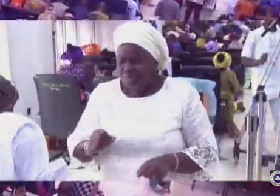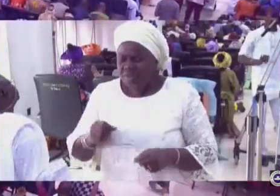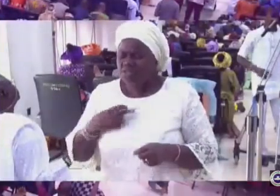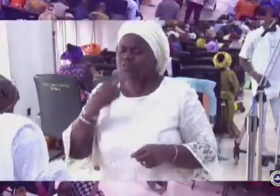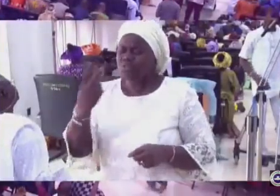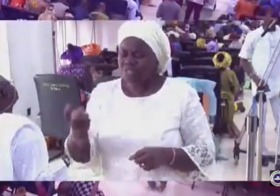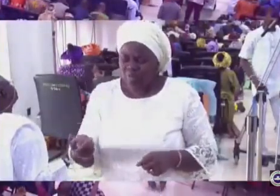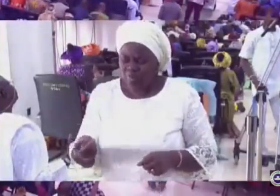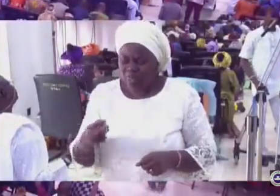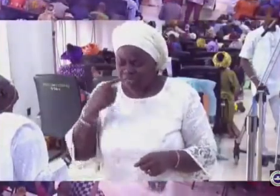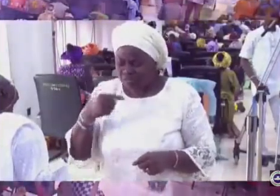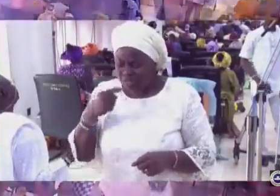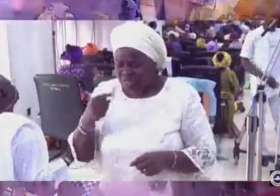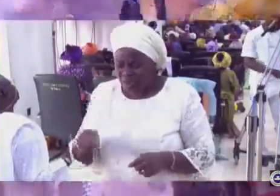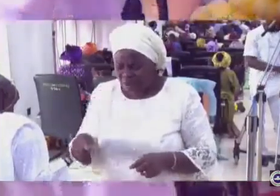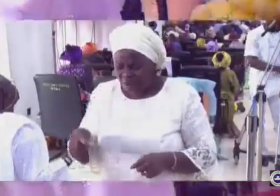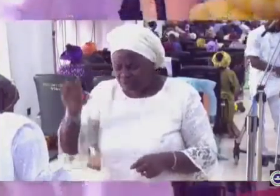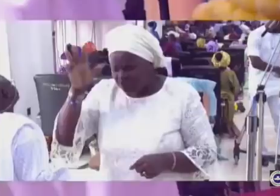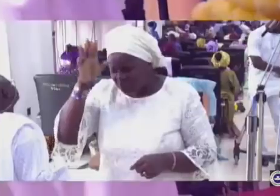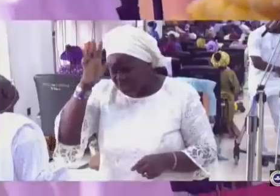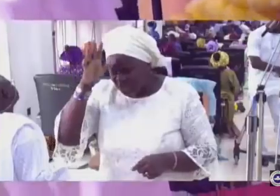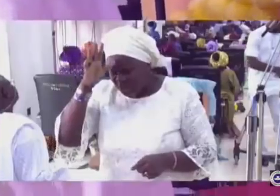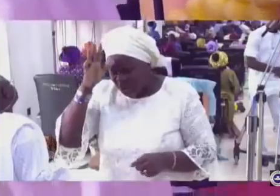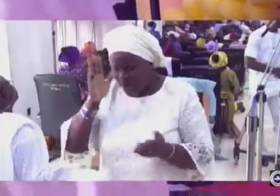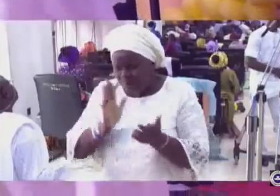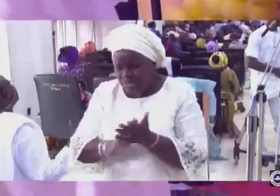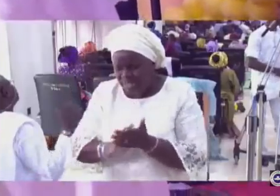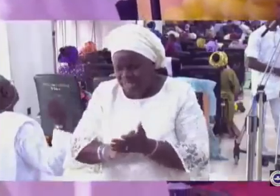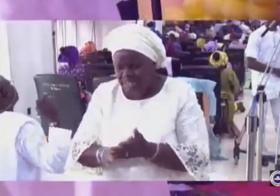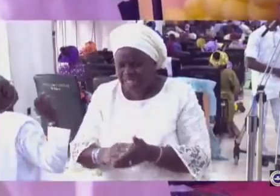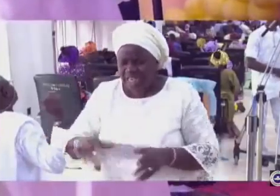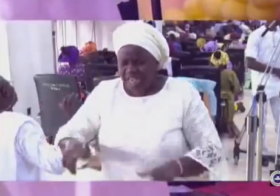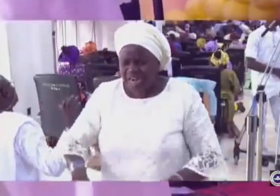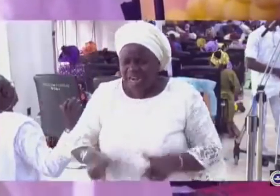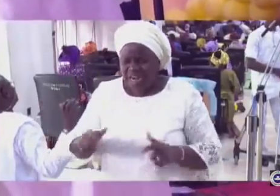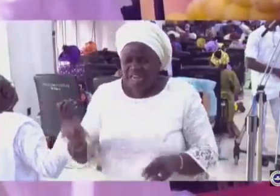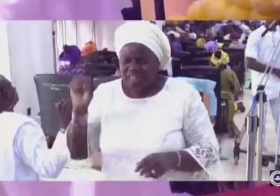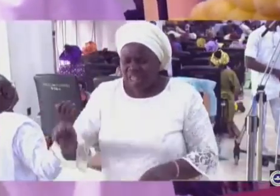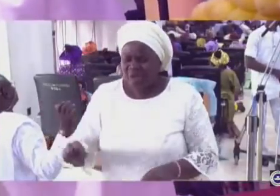And those who cannot hear, please open their ears.